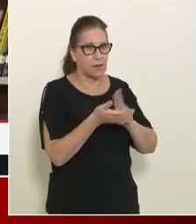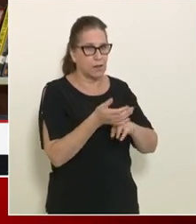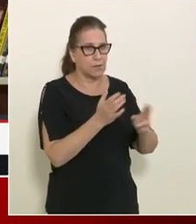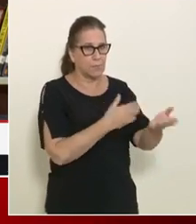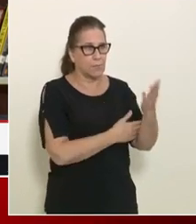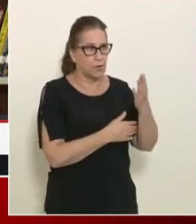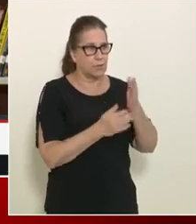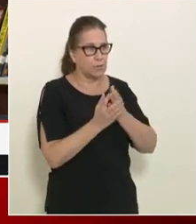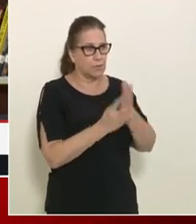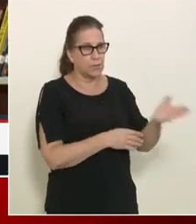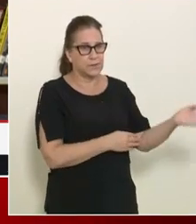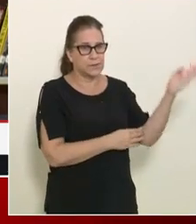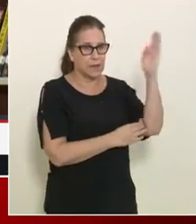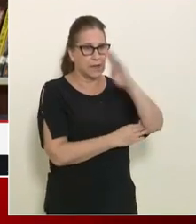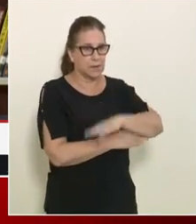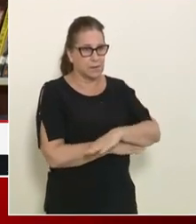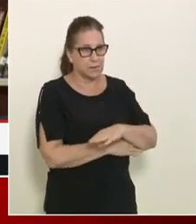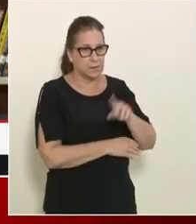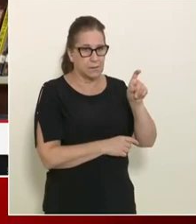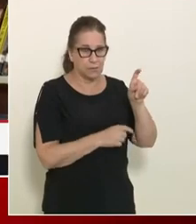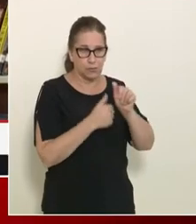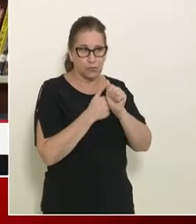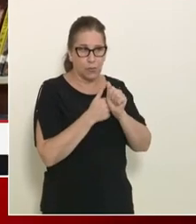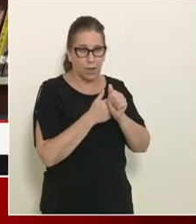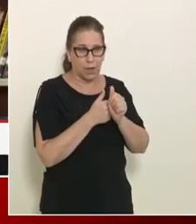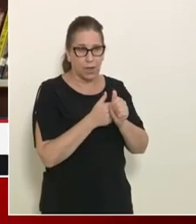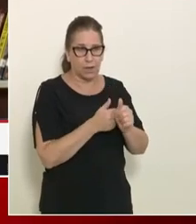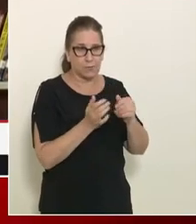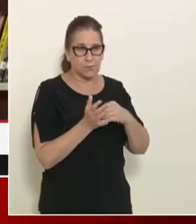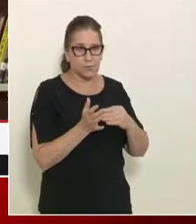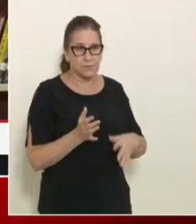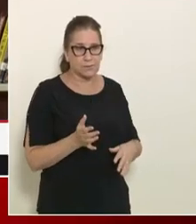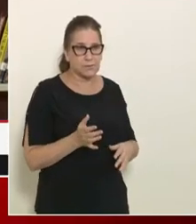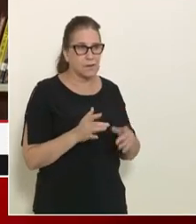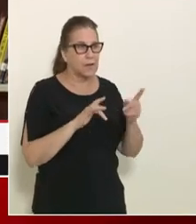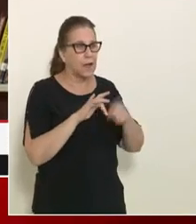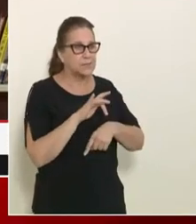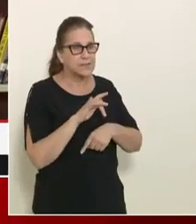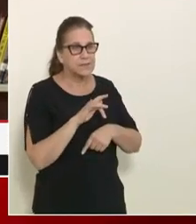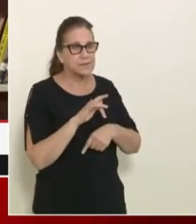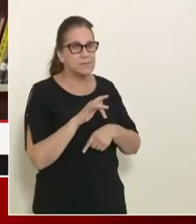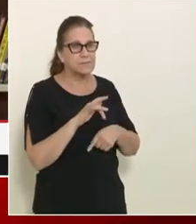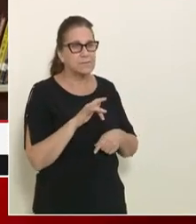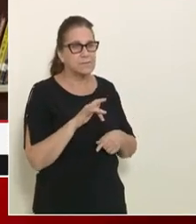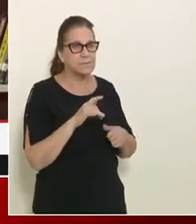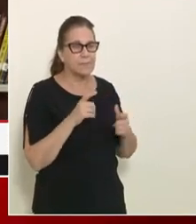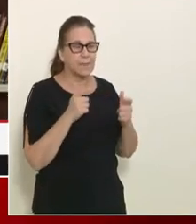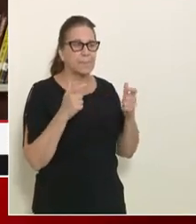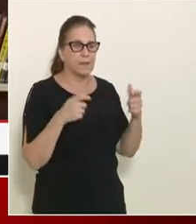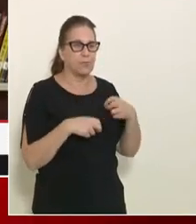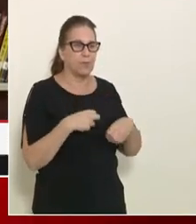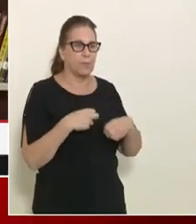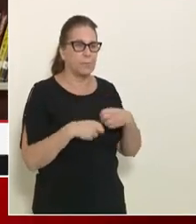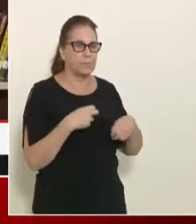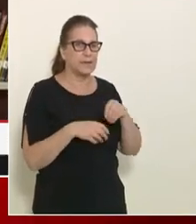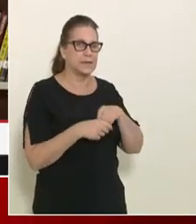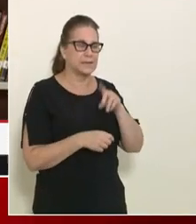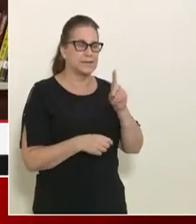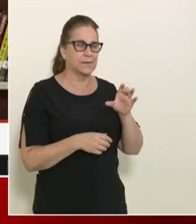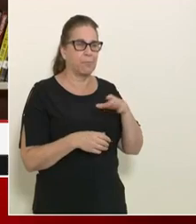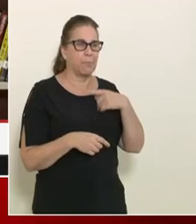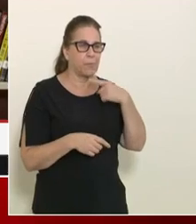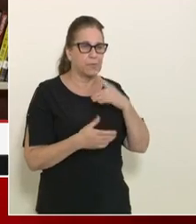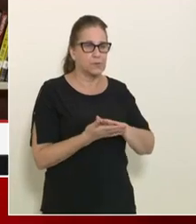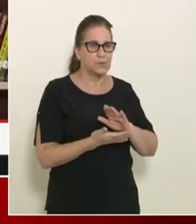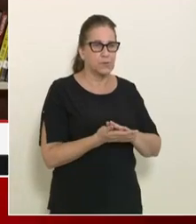complete assignments or participate. But absenteeism has been an issue in the public school system. Are you doing anything special now